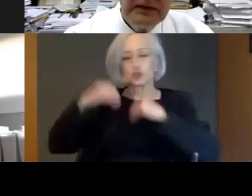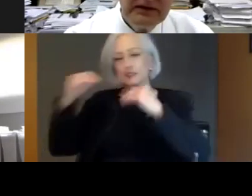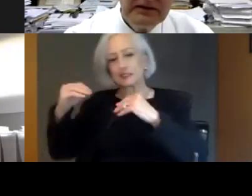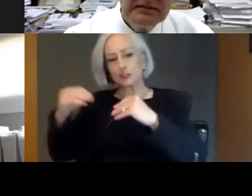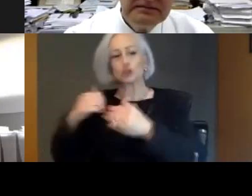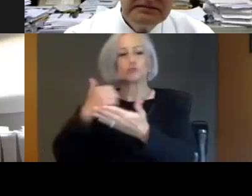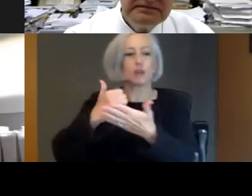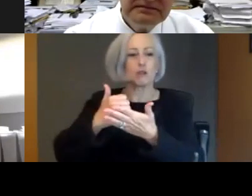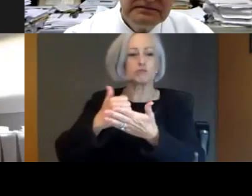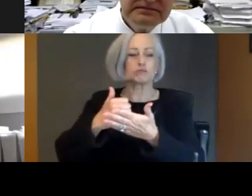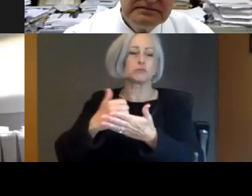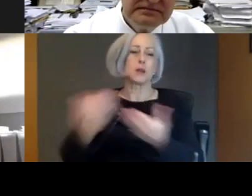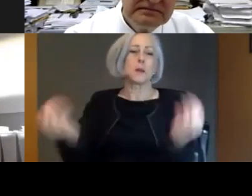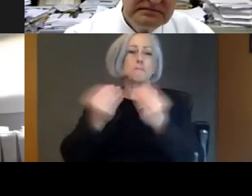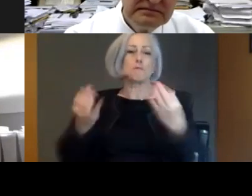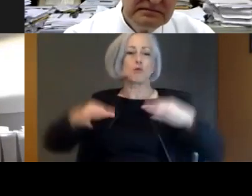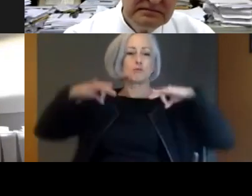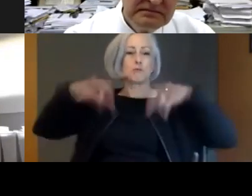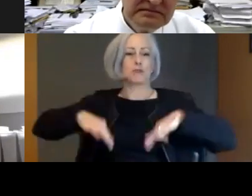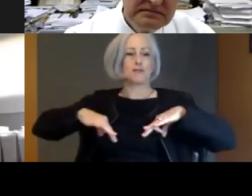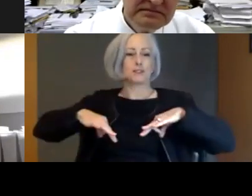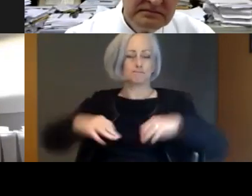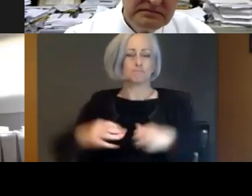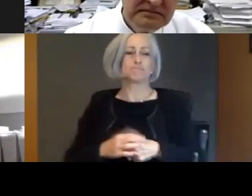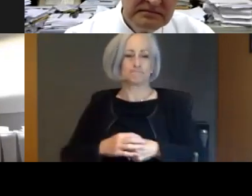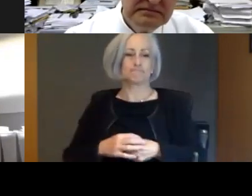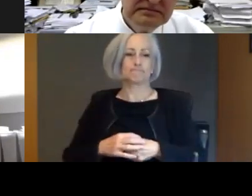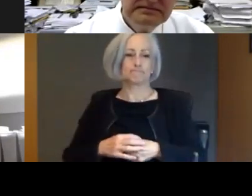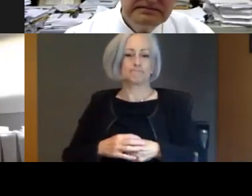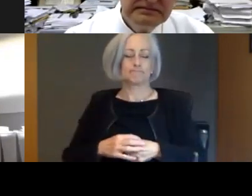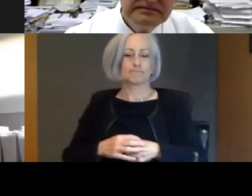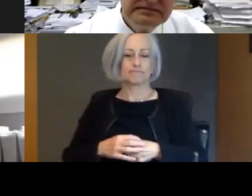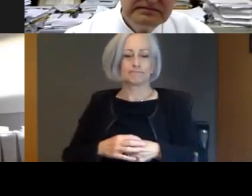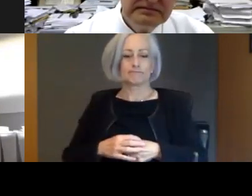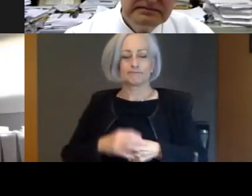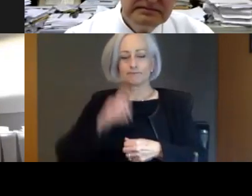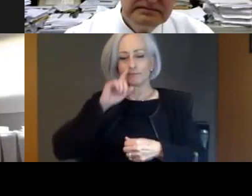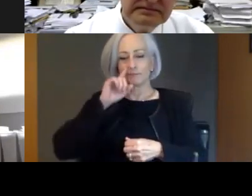everyone involved. The benefit is exchange of ideas and learning.